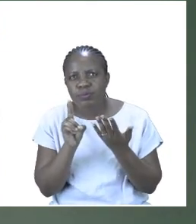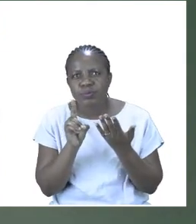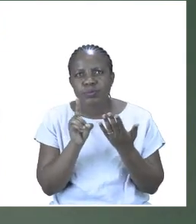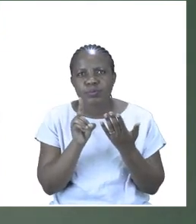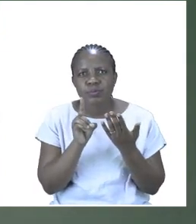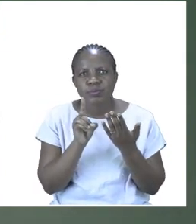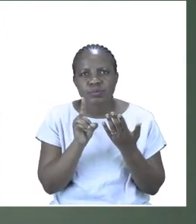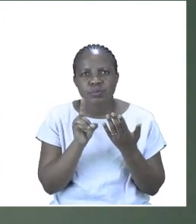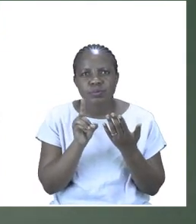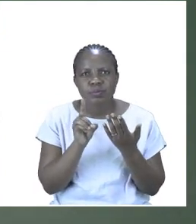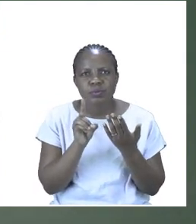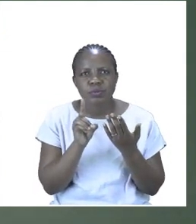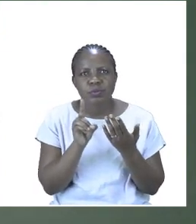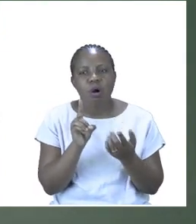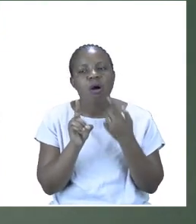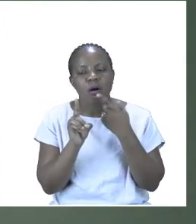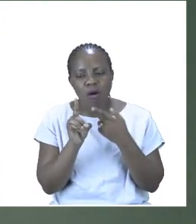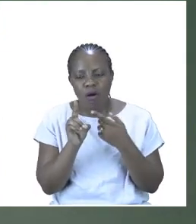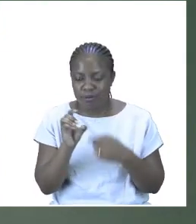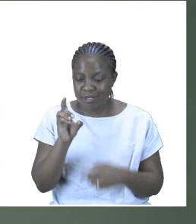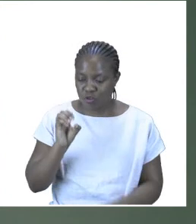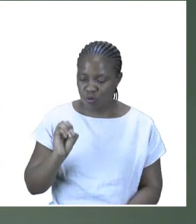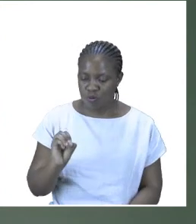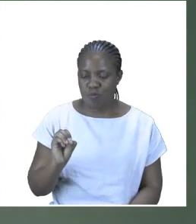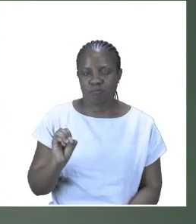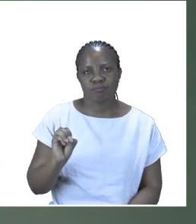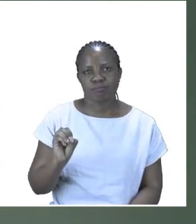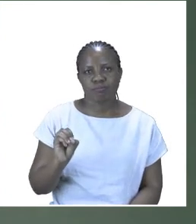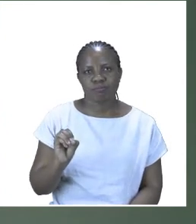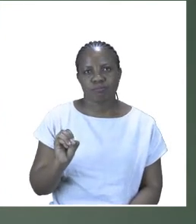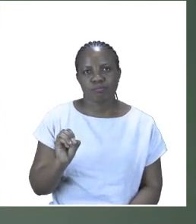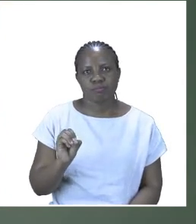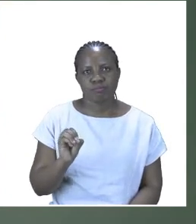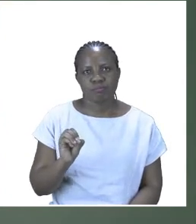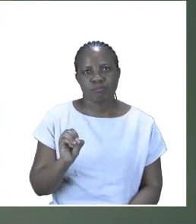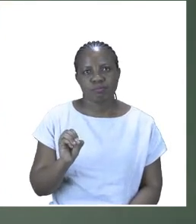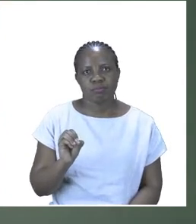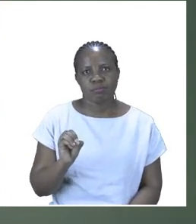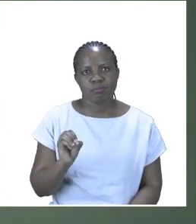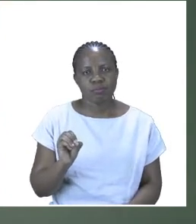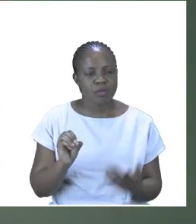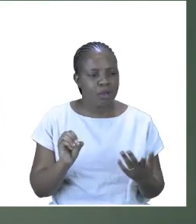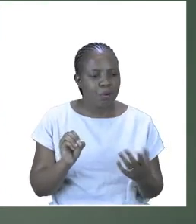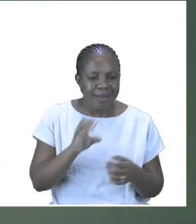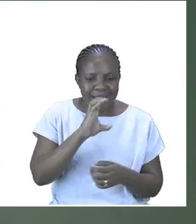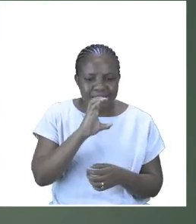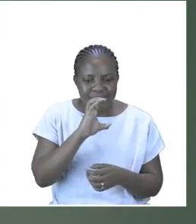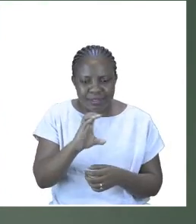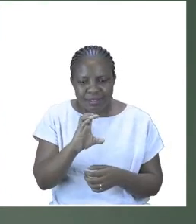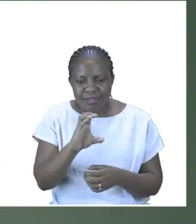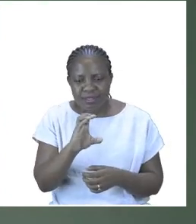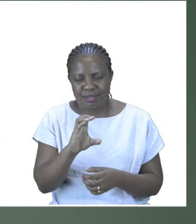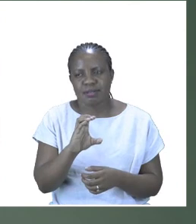look around and we found an O. And then we check, do we have a C?